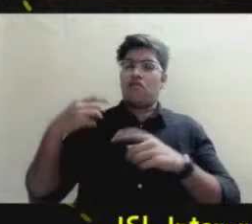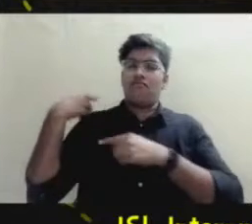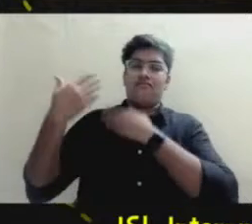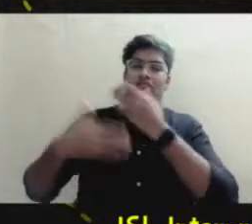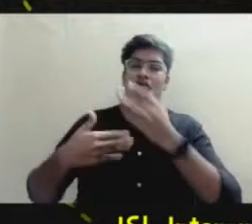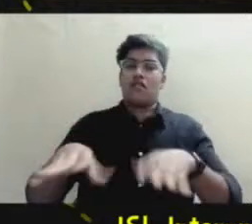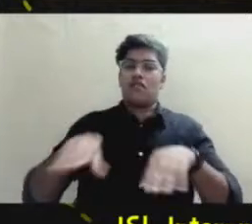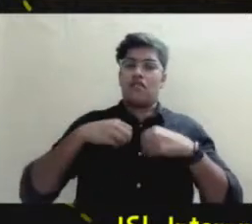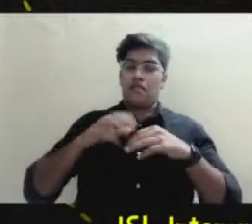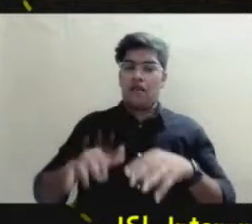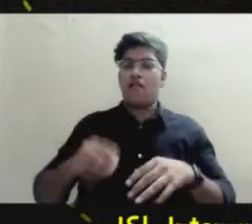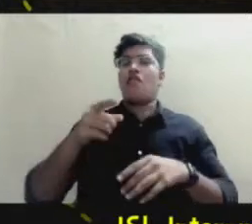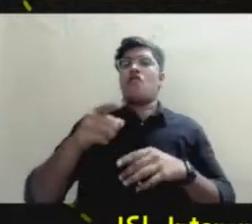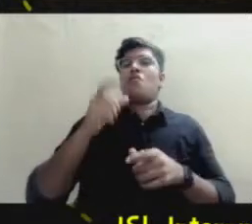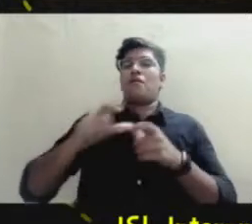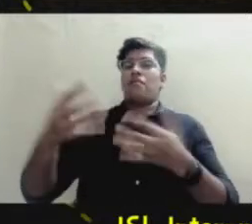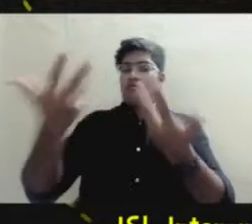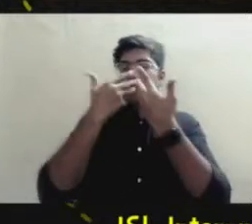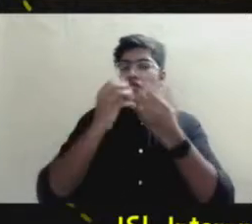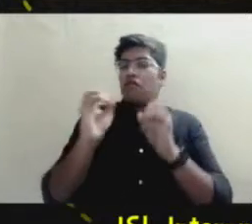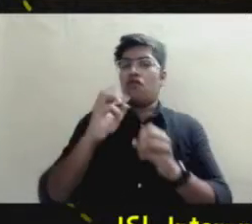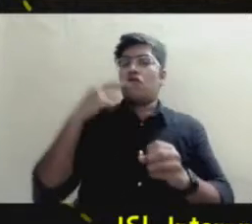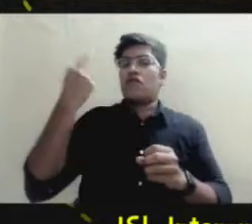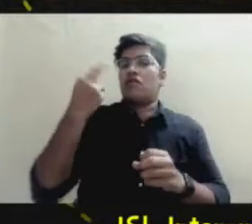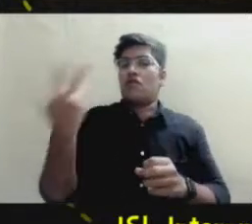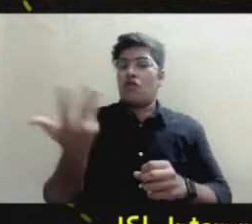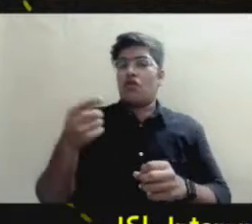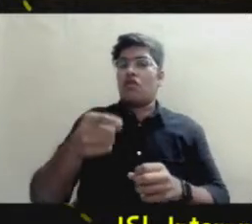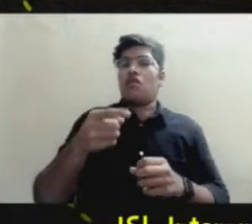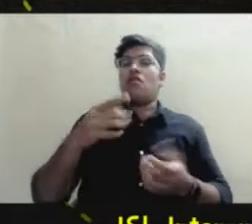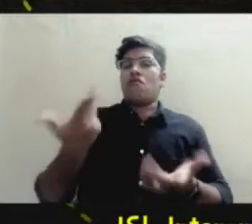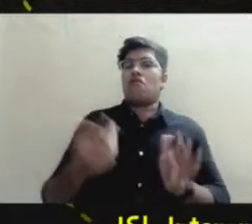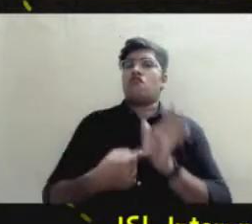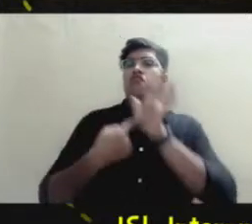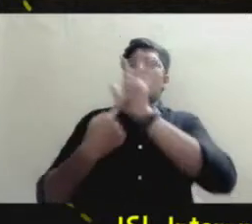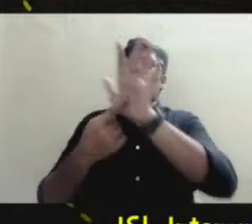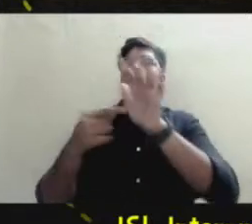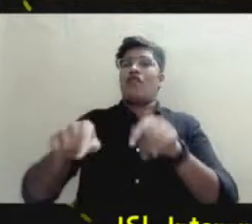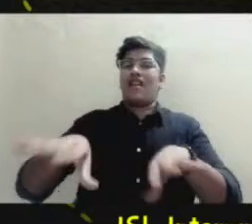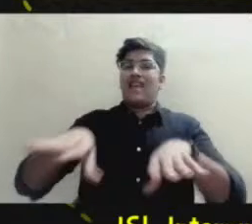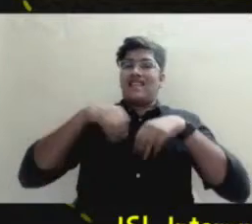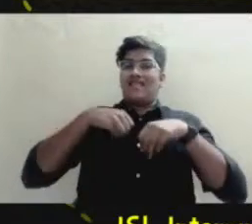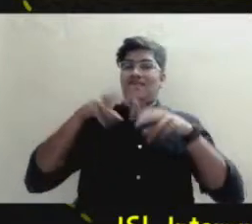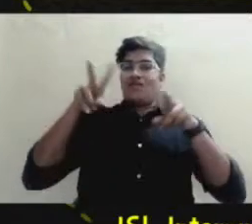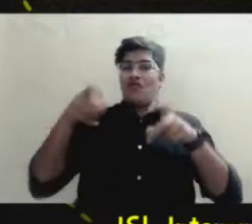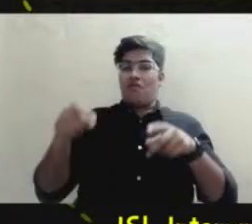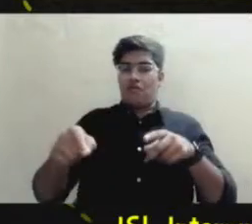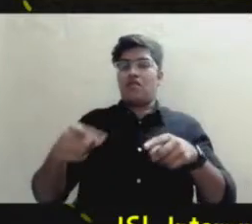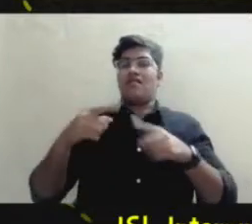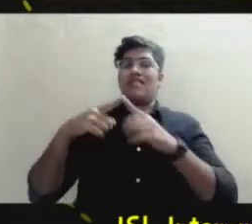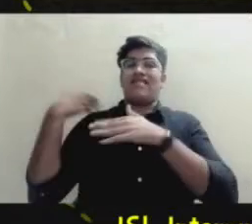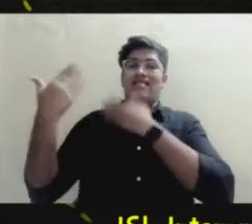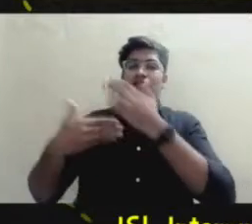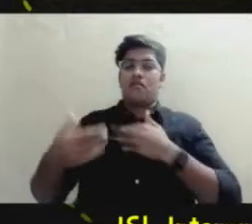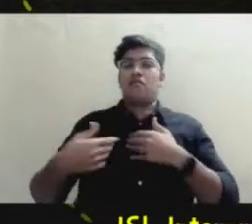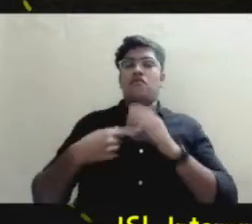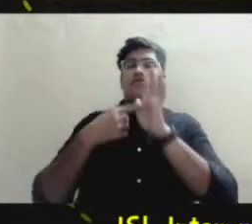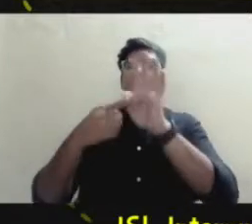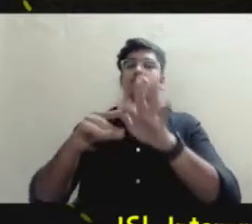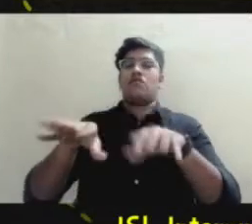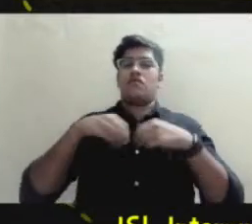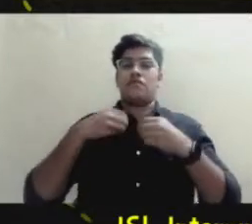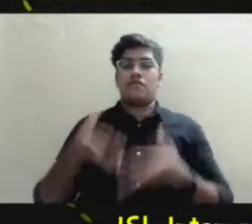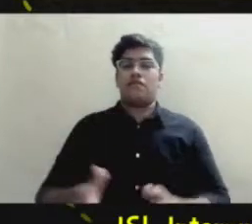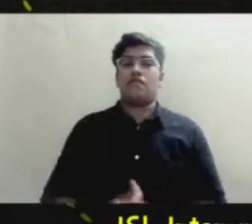hostility didn't come to me because I'm a representative of some parts of these traditions. But I